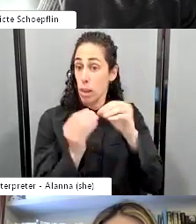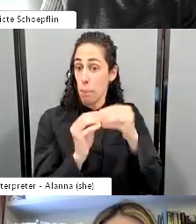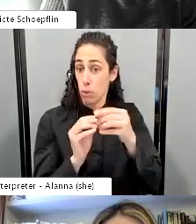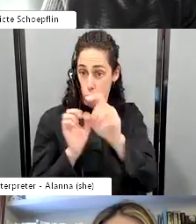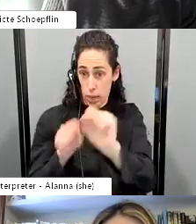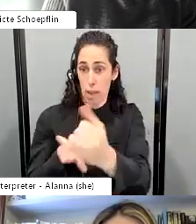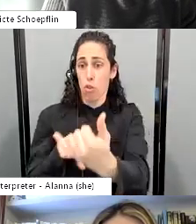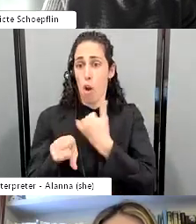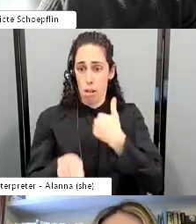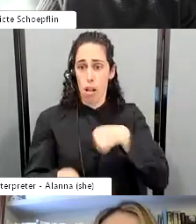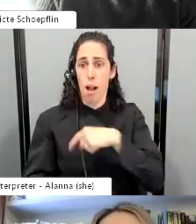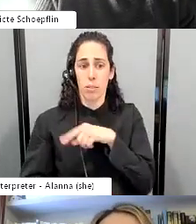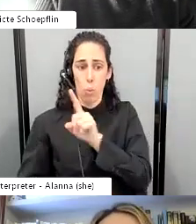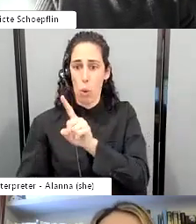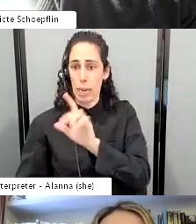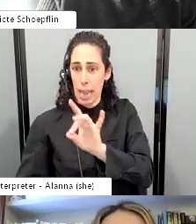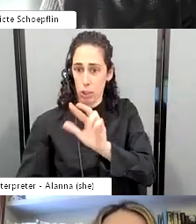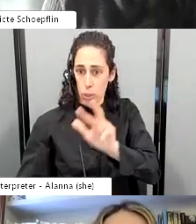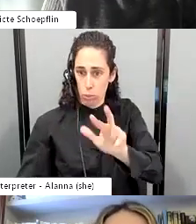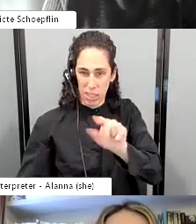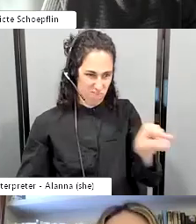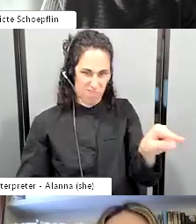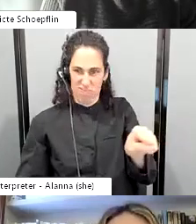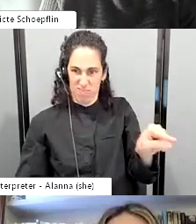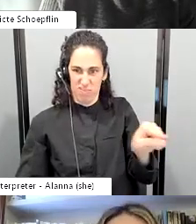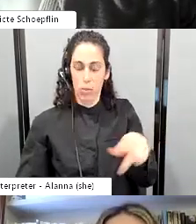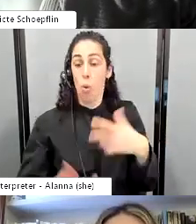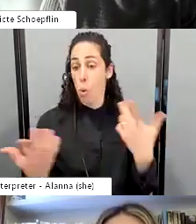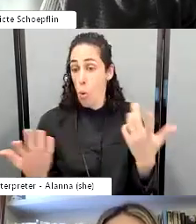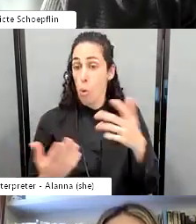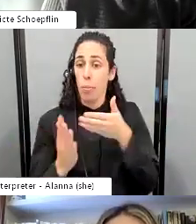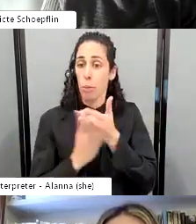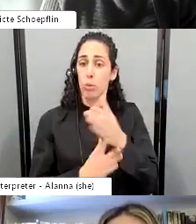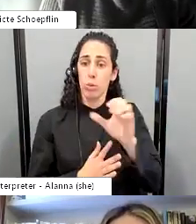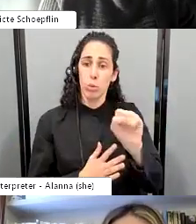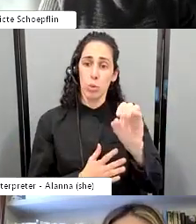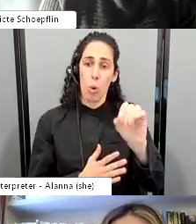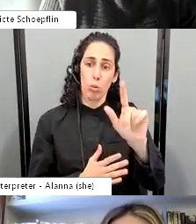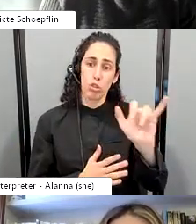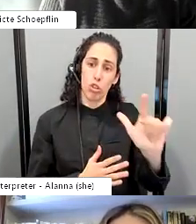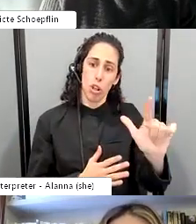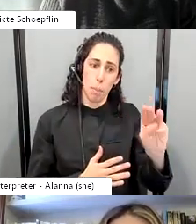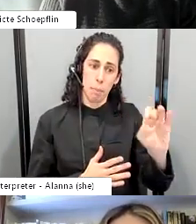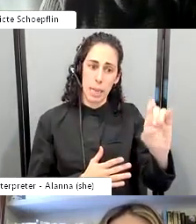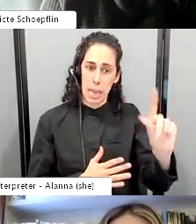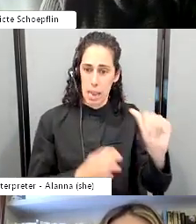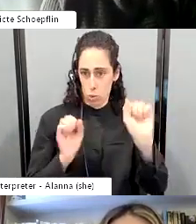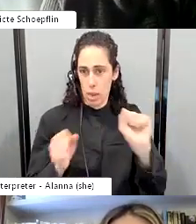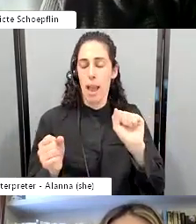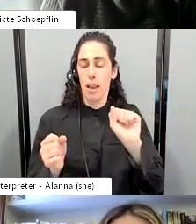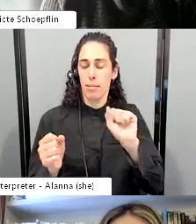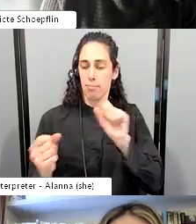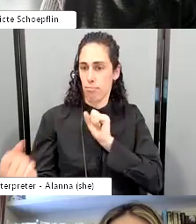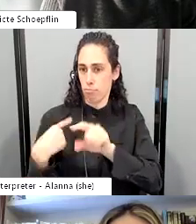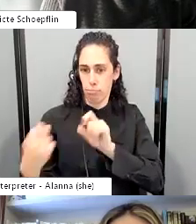call, and we're also on social media. And you can also contact CNPEA as well at cnpa.ca,